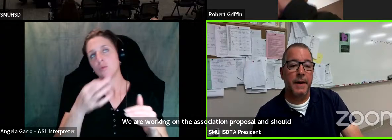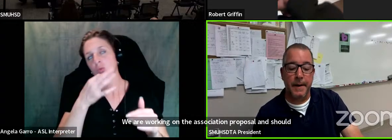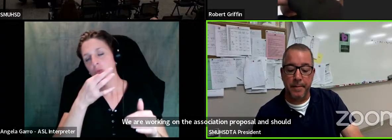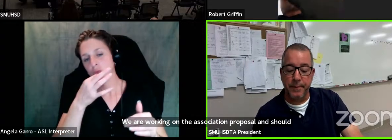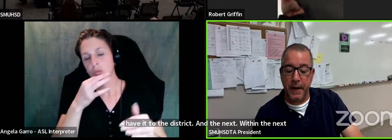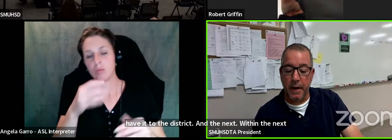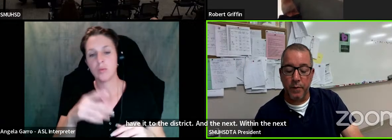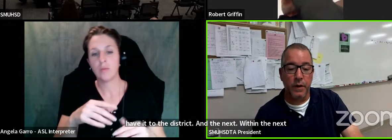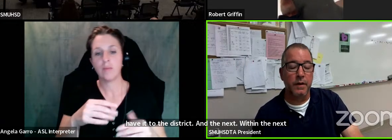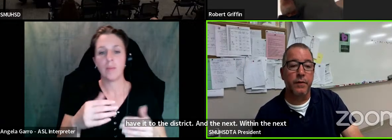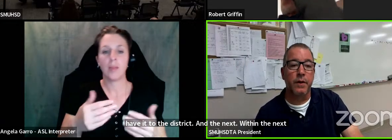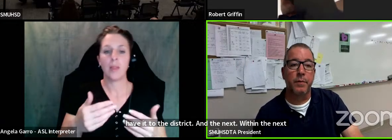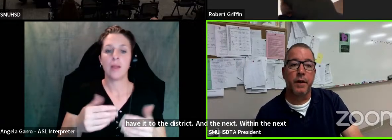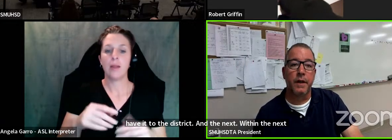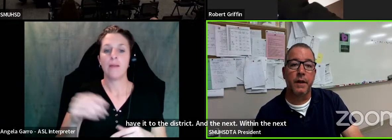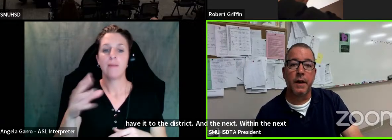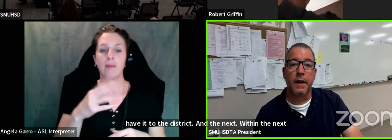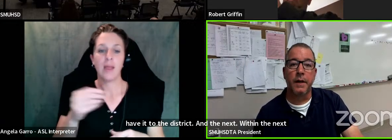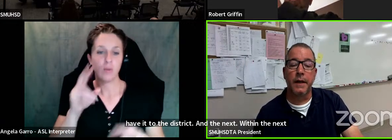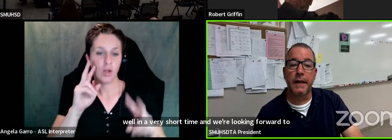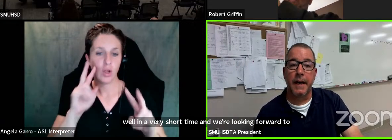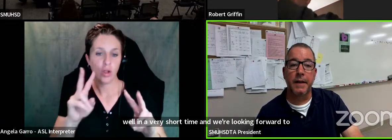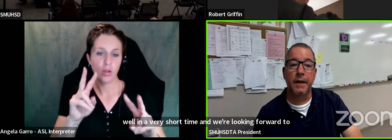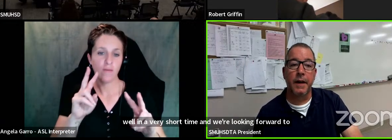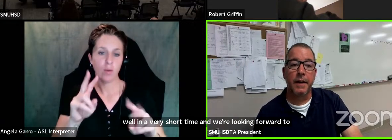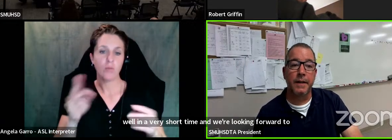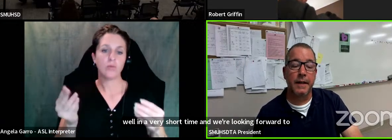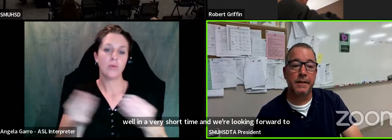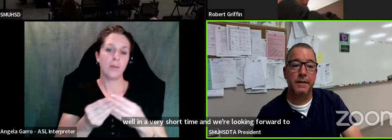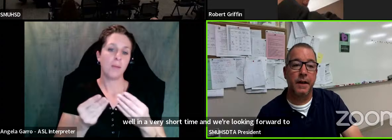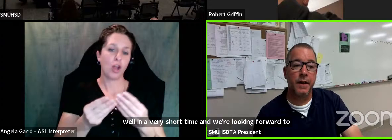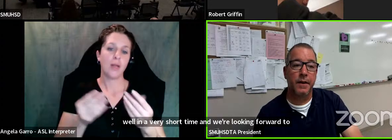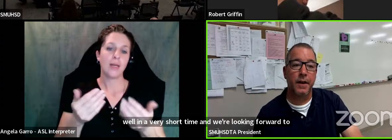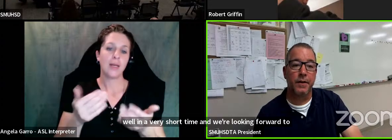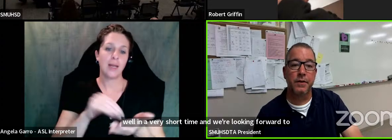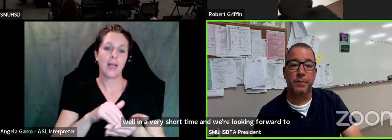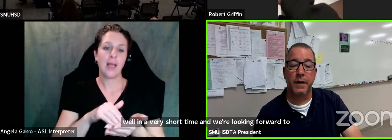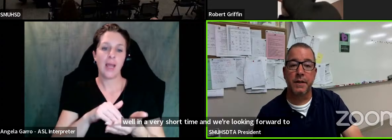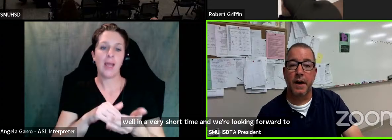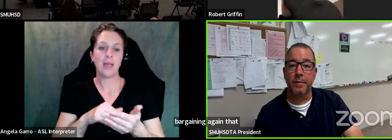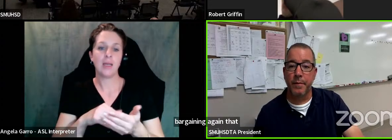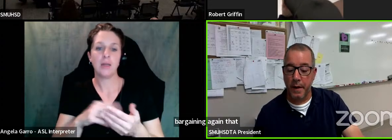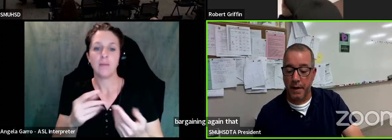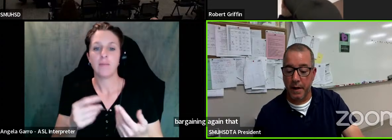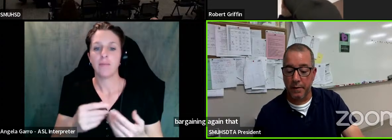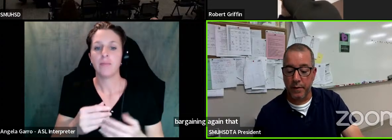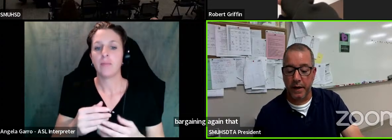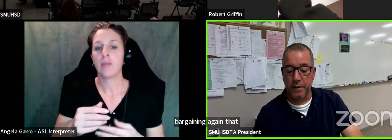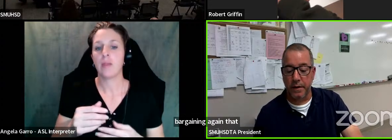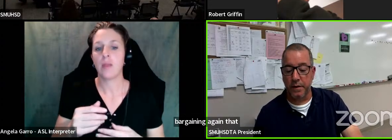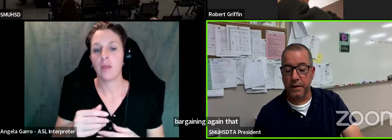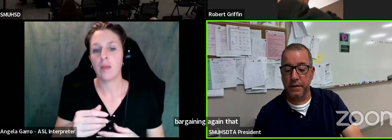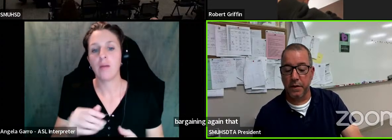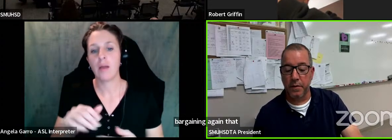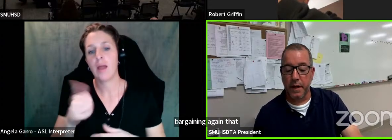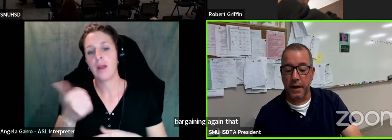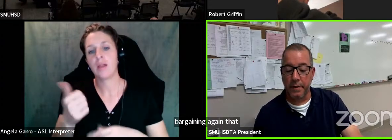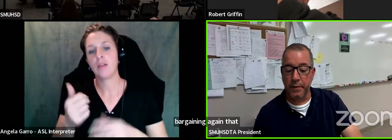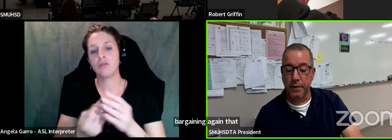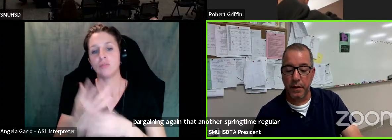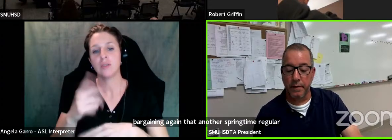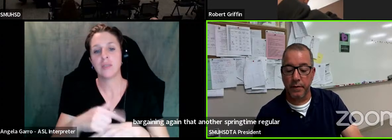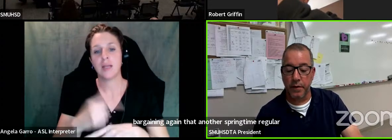time. And we're looking forward to bargaining again, that another springtime regular occurrence.